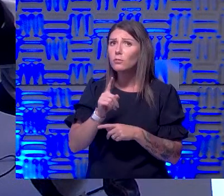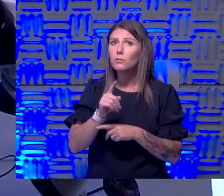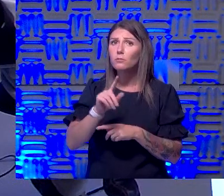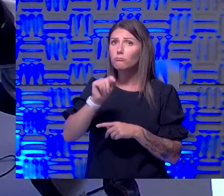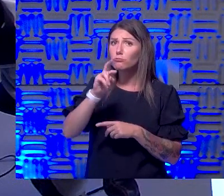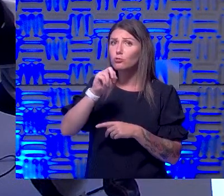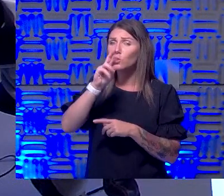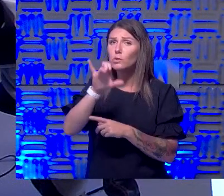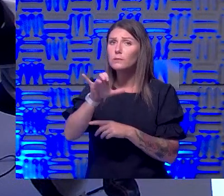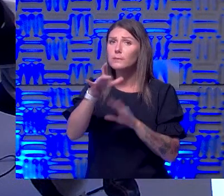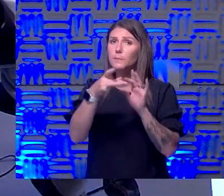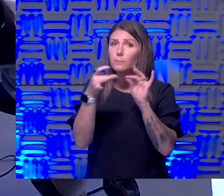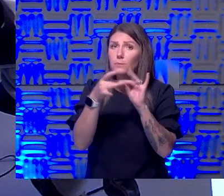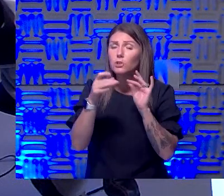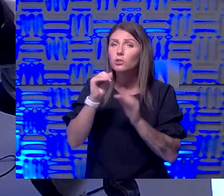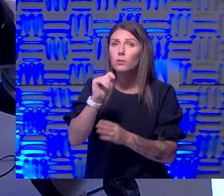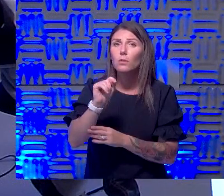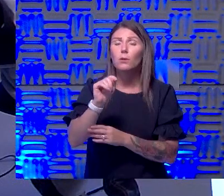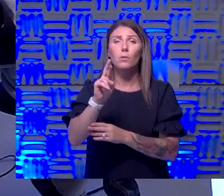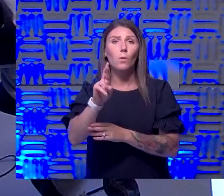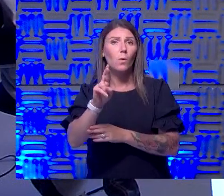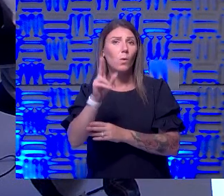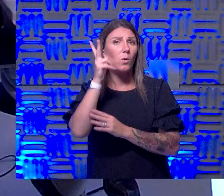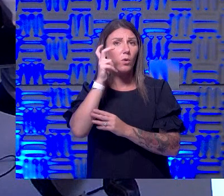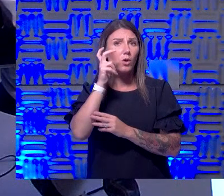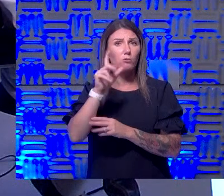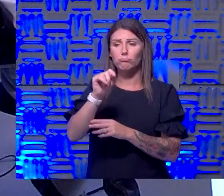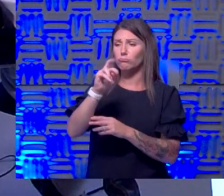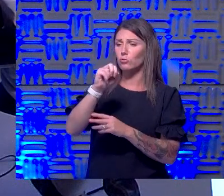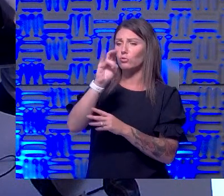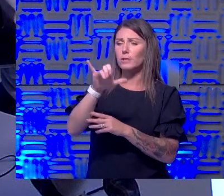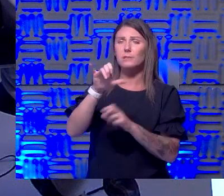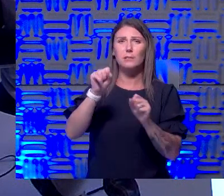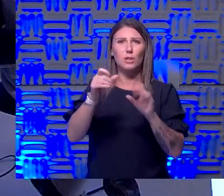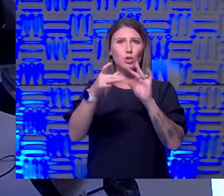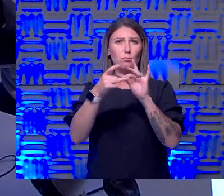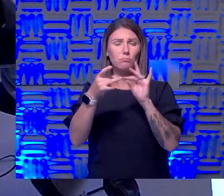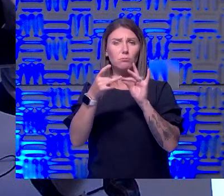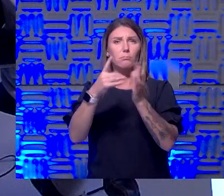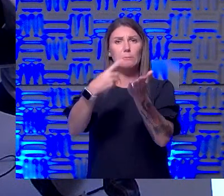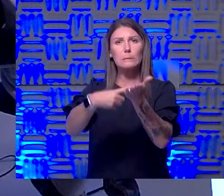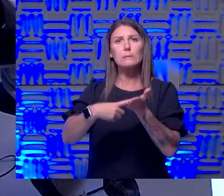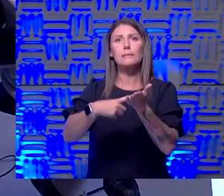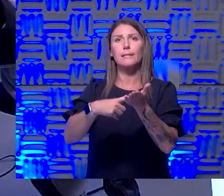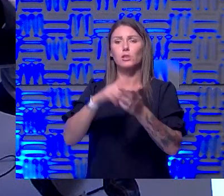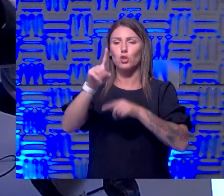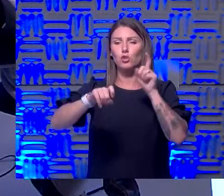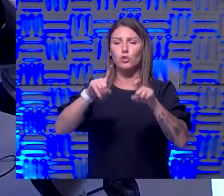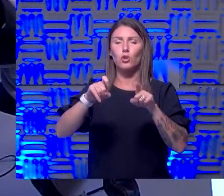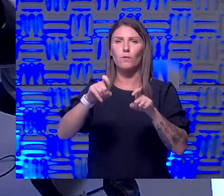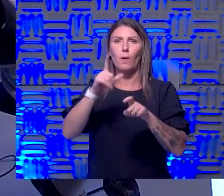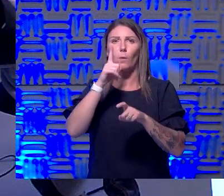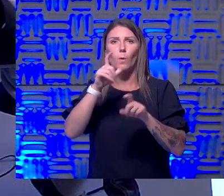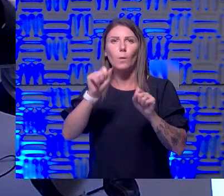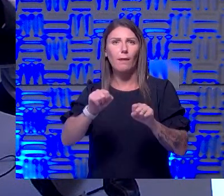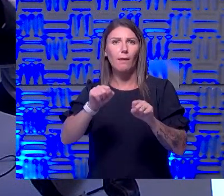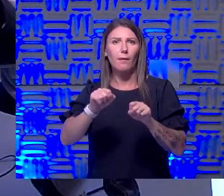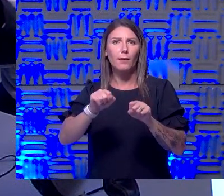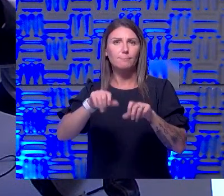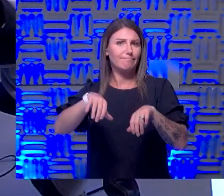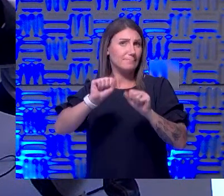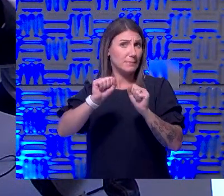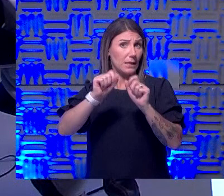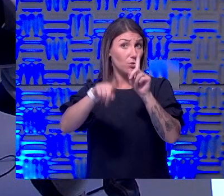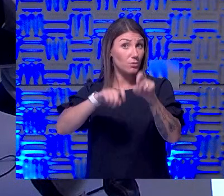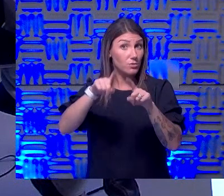it or if this person has heard about it, but can she speak to the survey and who can take it and and where they might find it. Yeah,